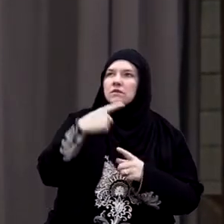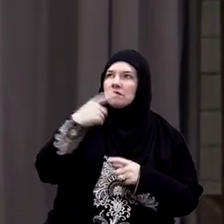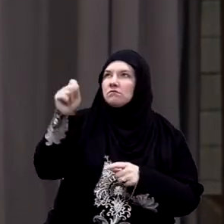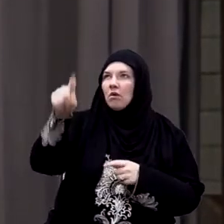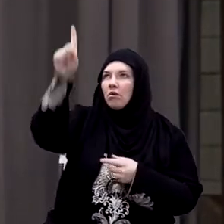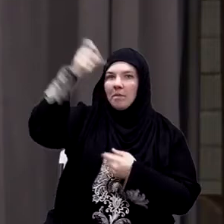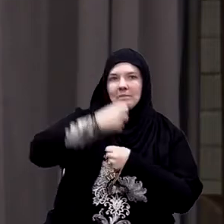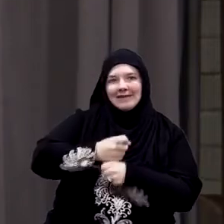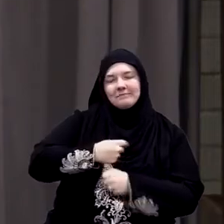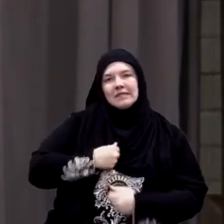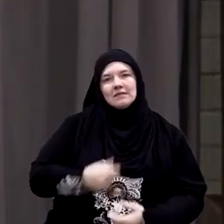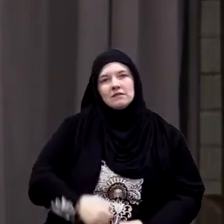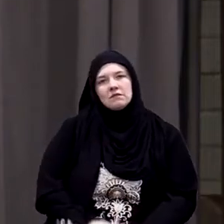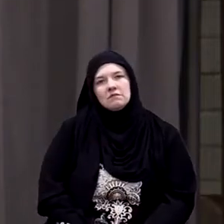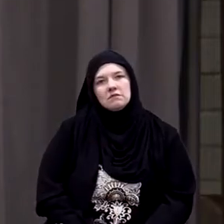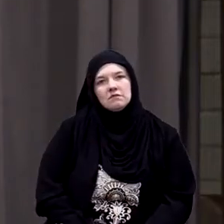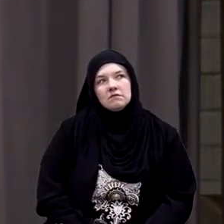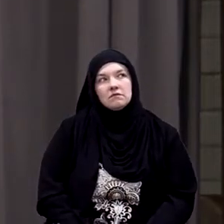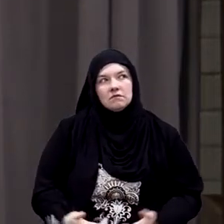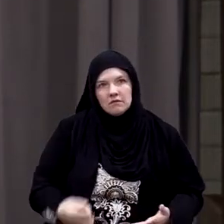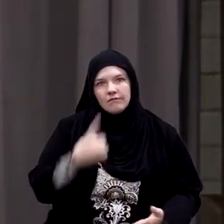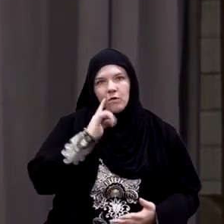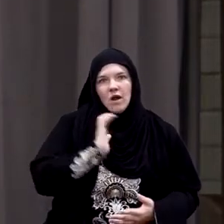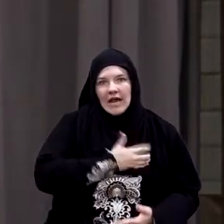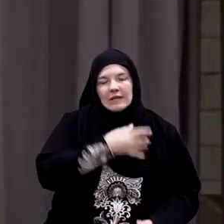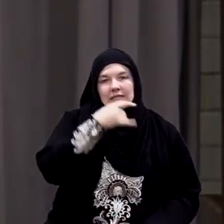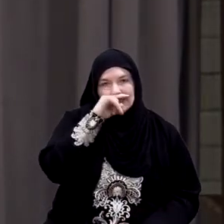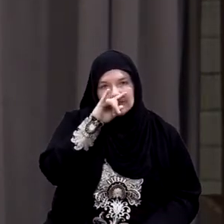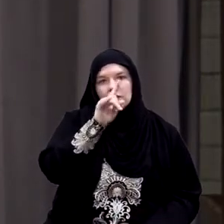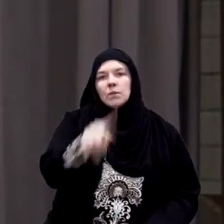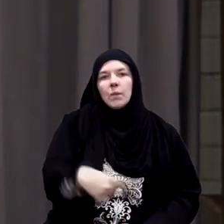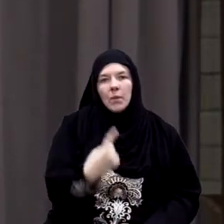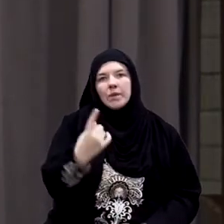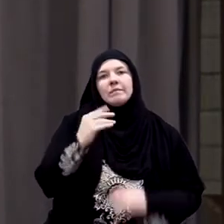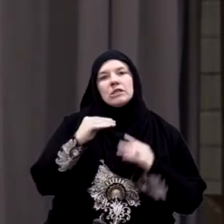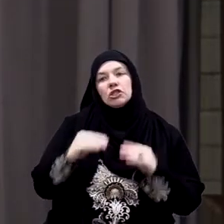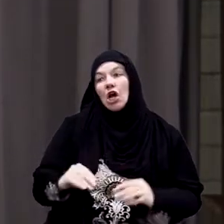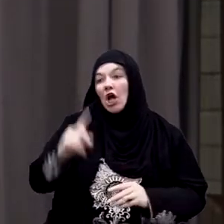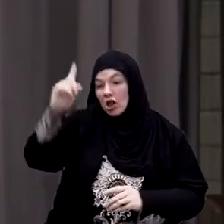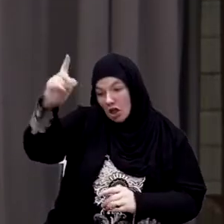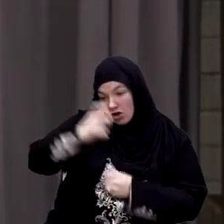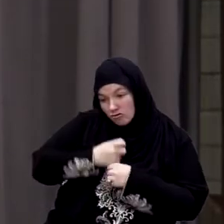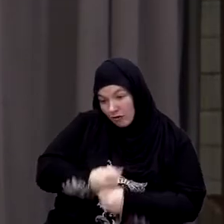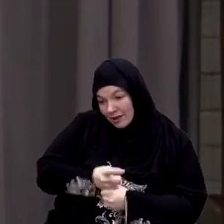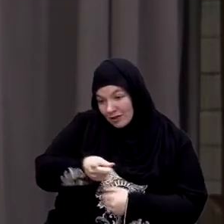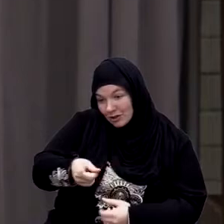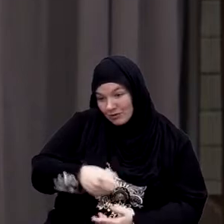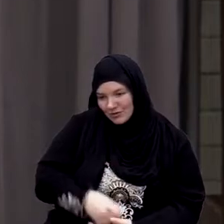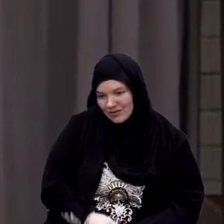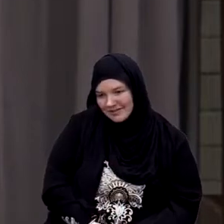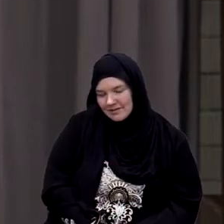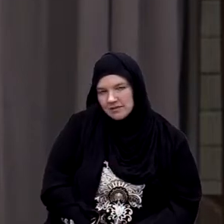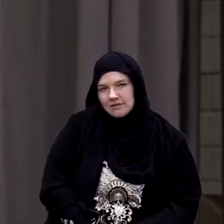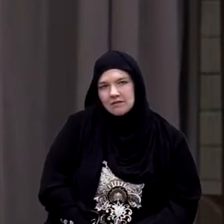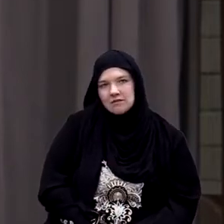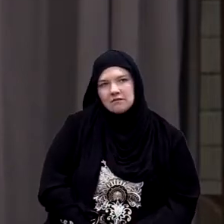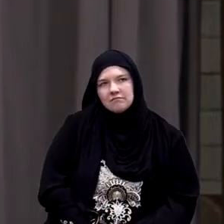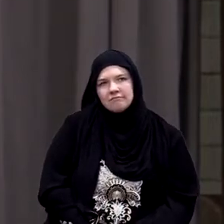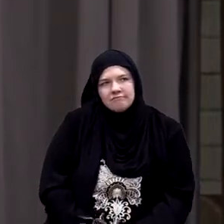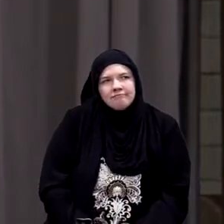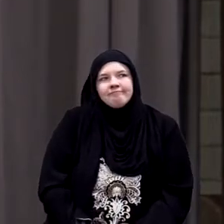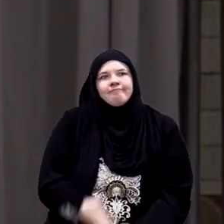created him. So for our kids to only be taught that Allah created us is a